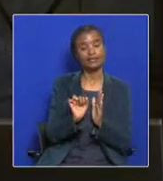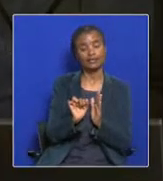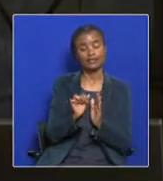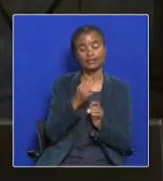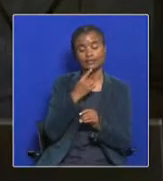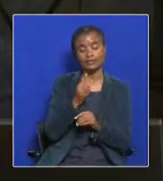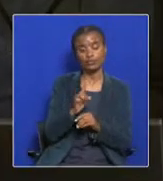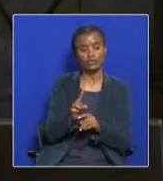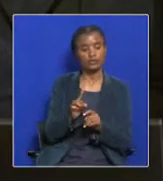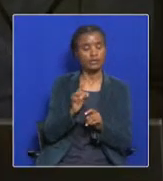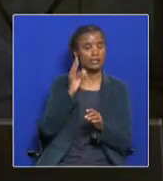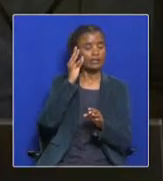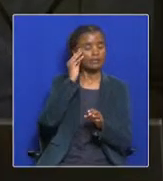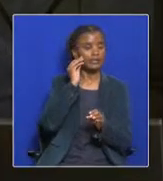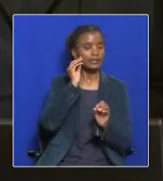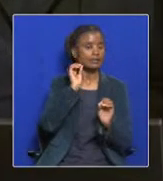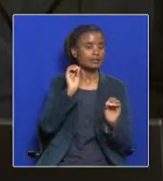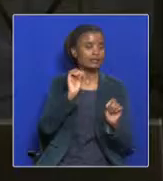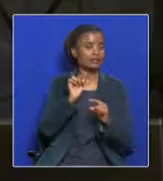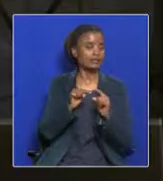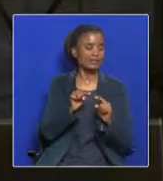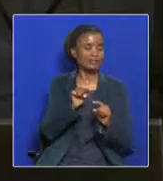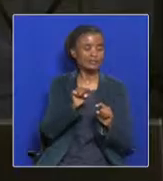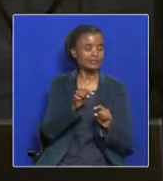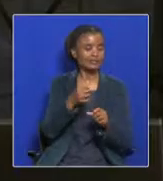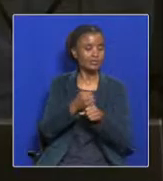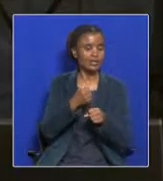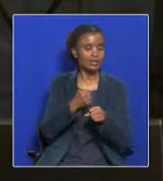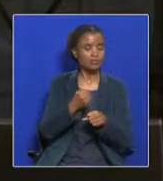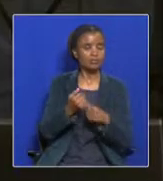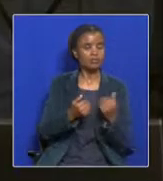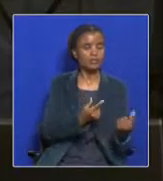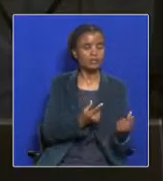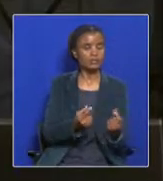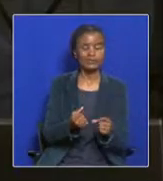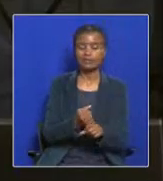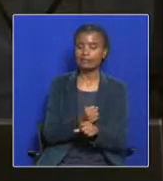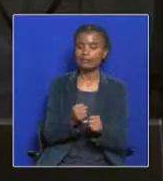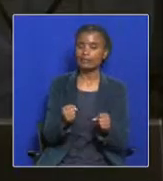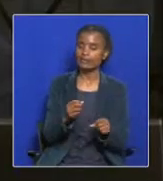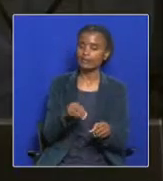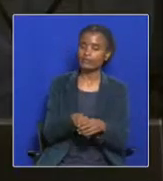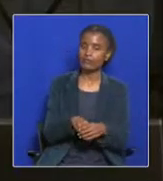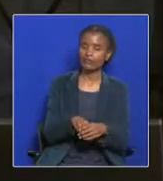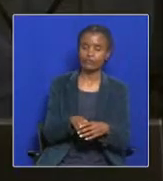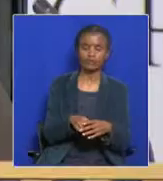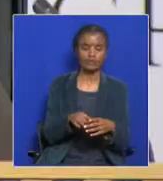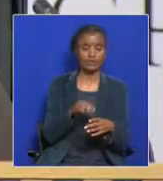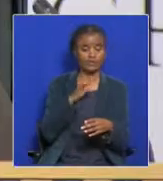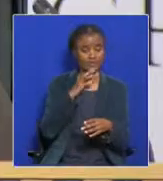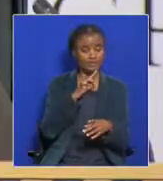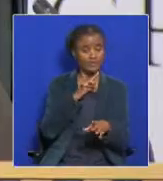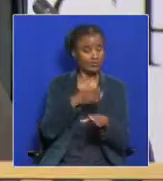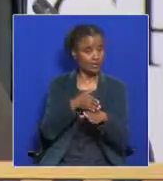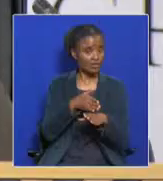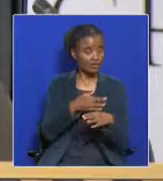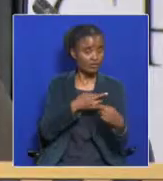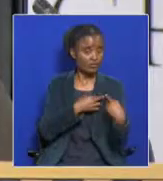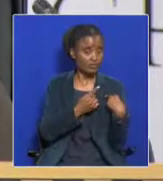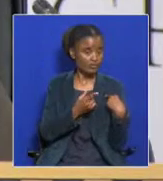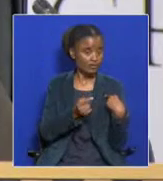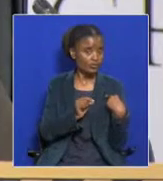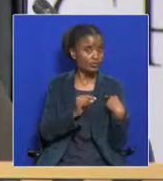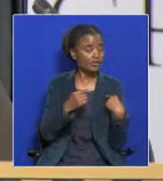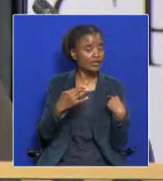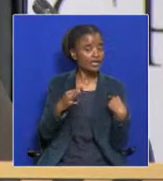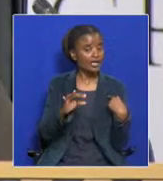in these kind of operations. He's never done it. It's not part of what he does in his everyday job. He tells us in his statement what